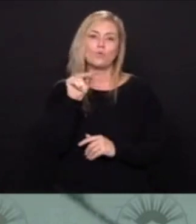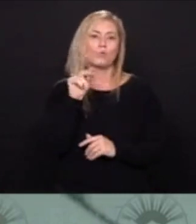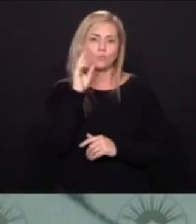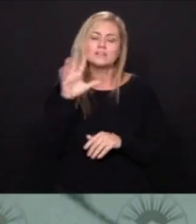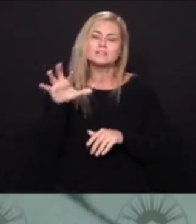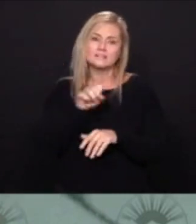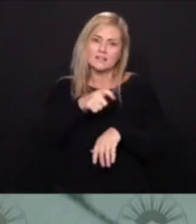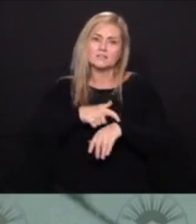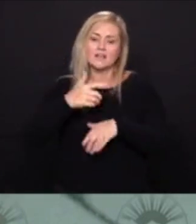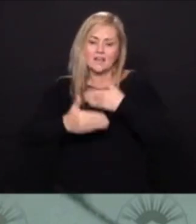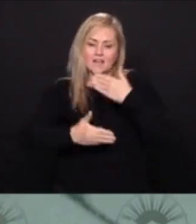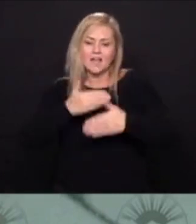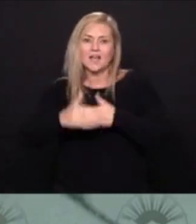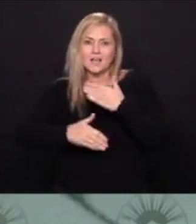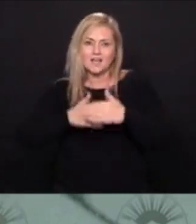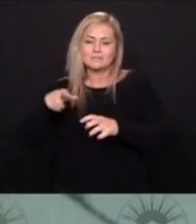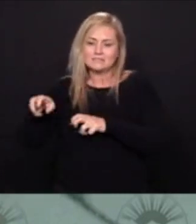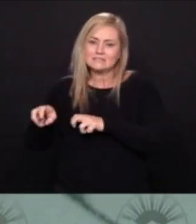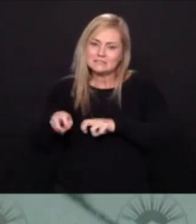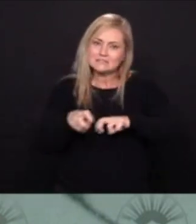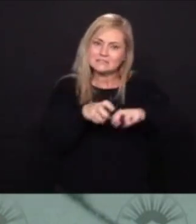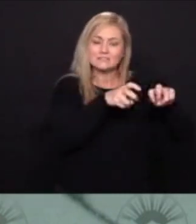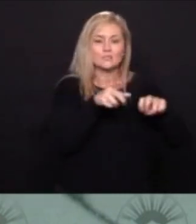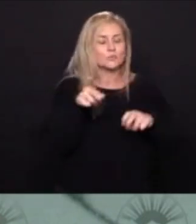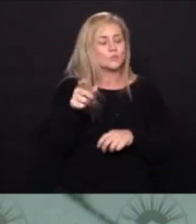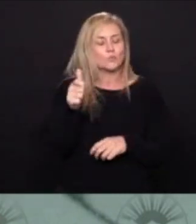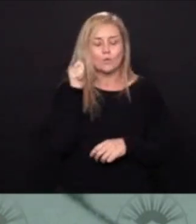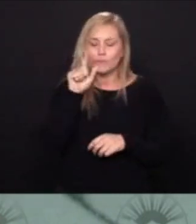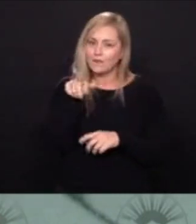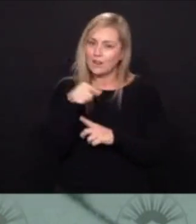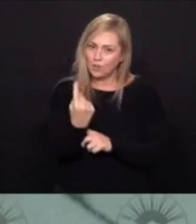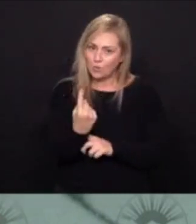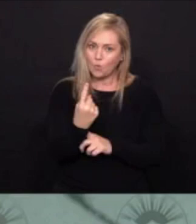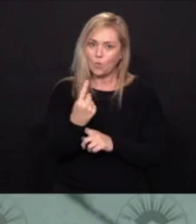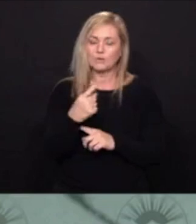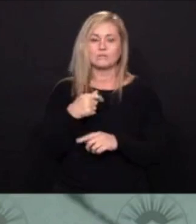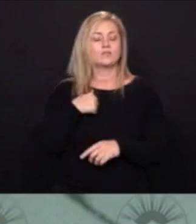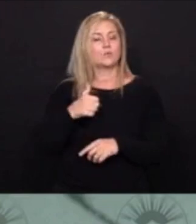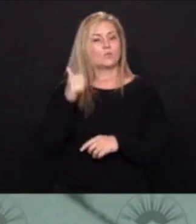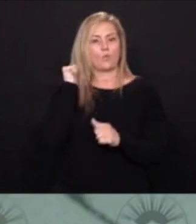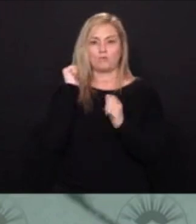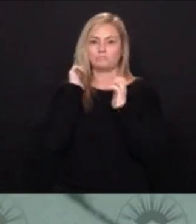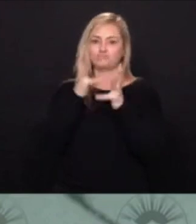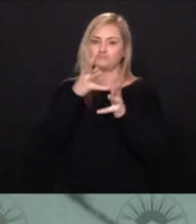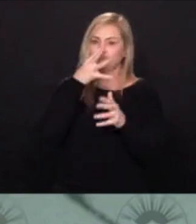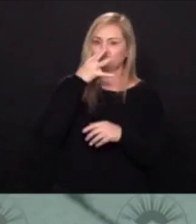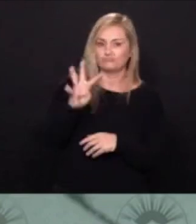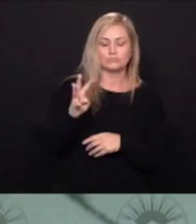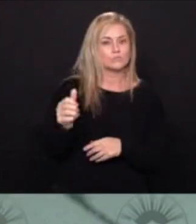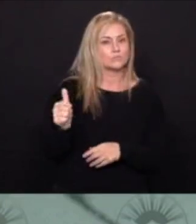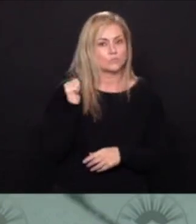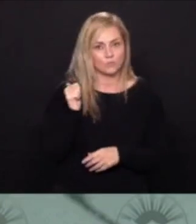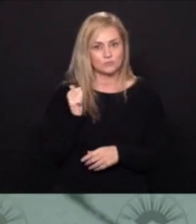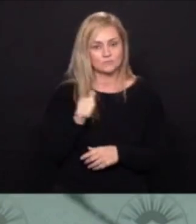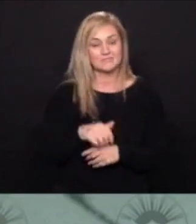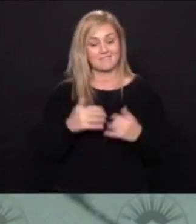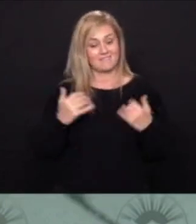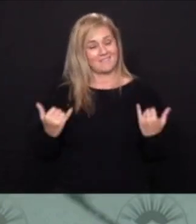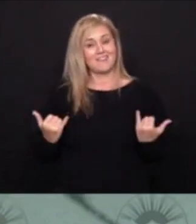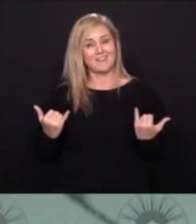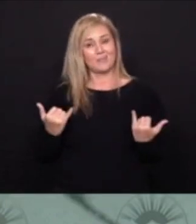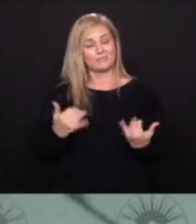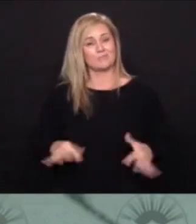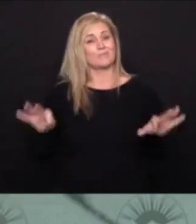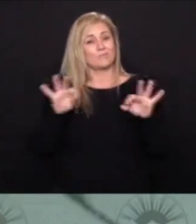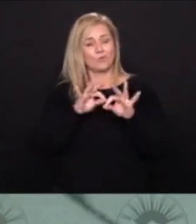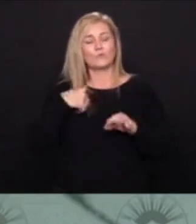of transition. You will not be alone, and you will not be abandoned. Now is the time we must